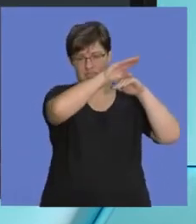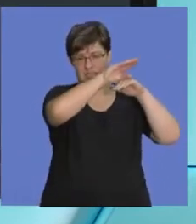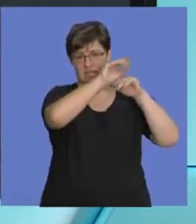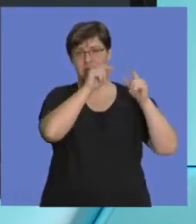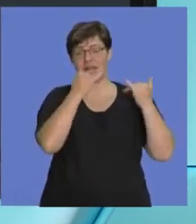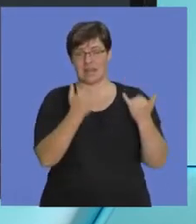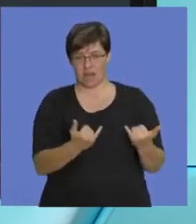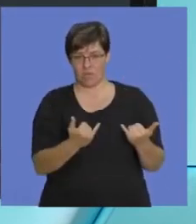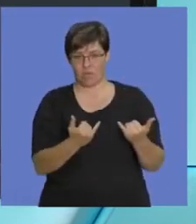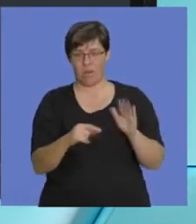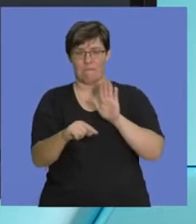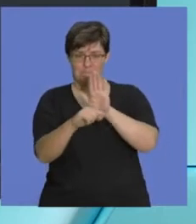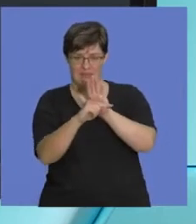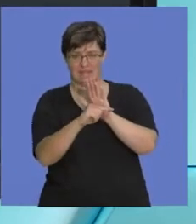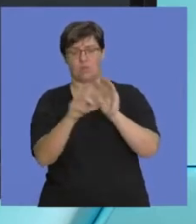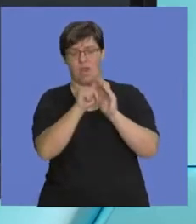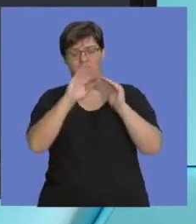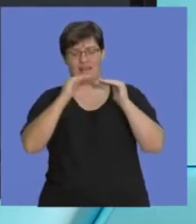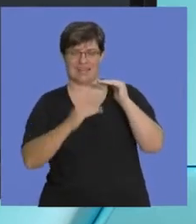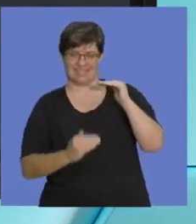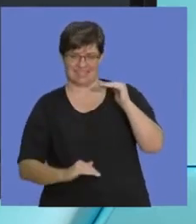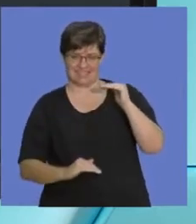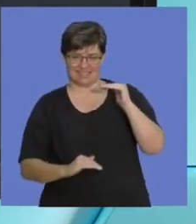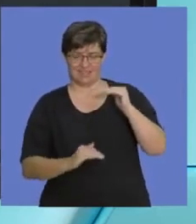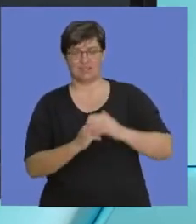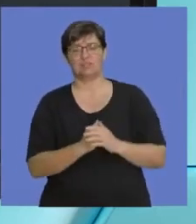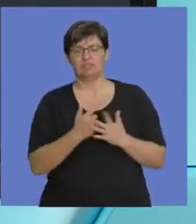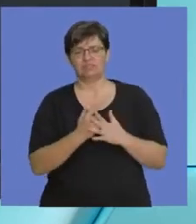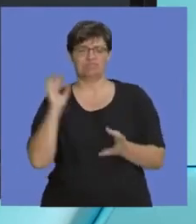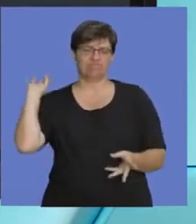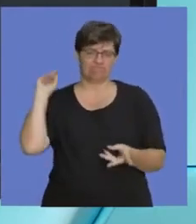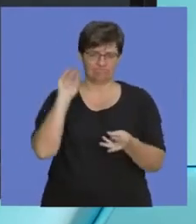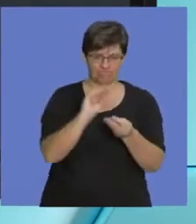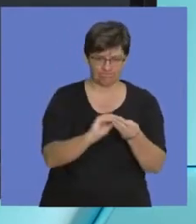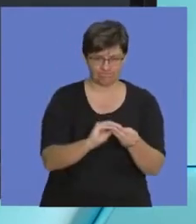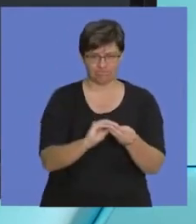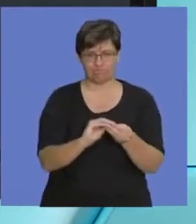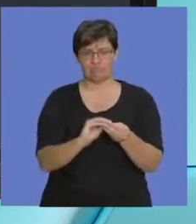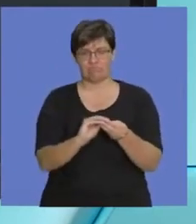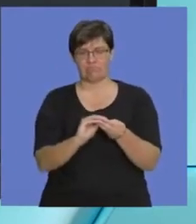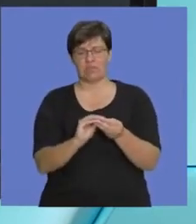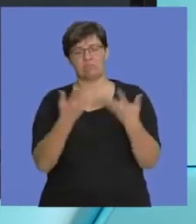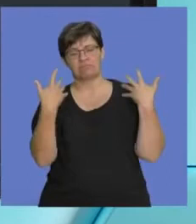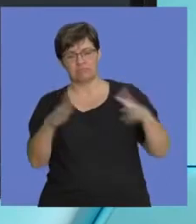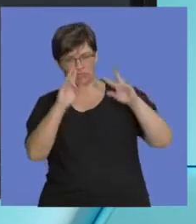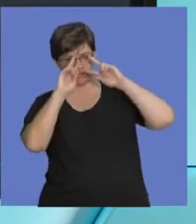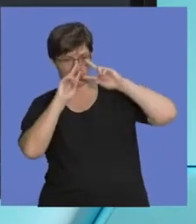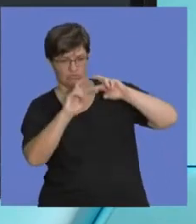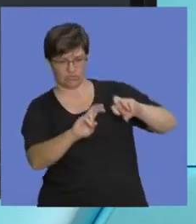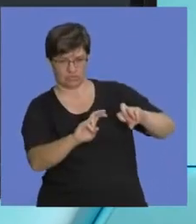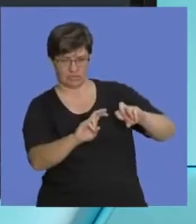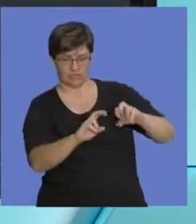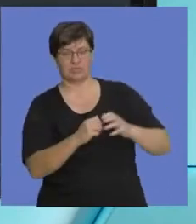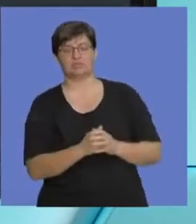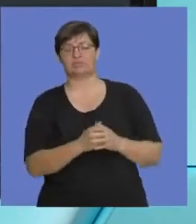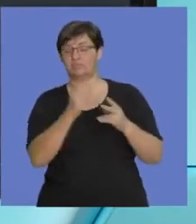with now a minus sign. But let's just quickly do a recap of everything that we've kind of looked at so far